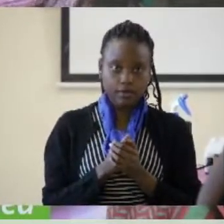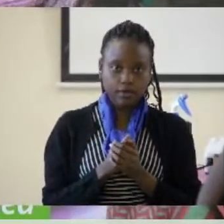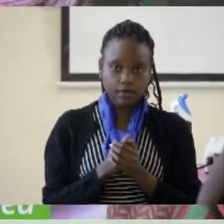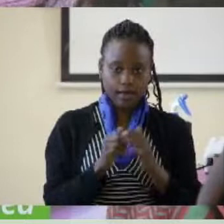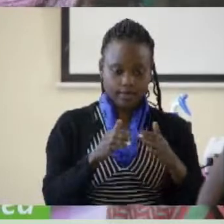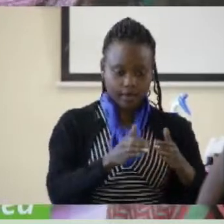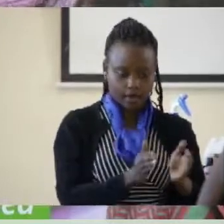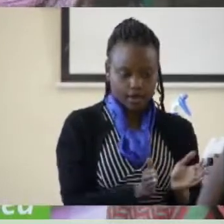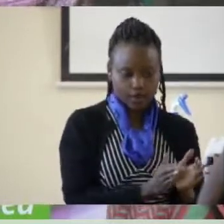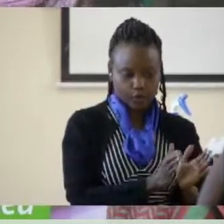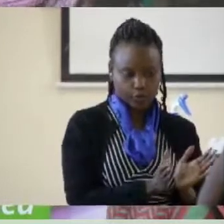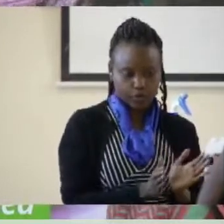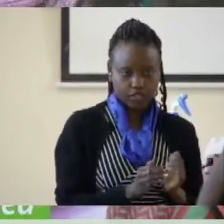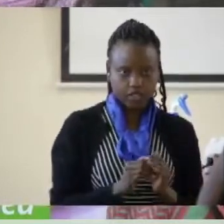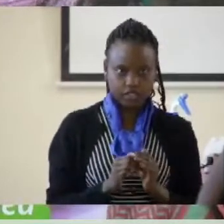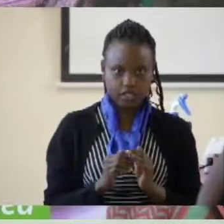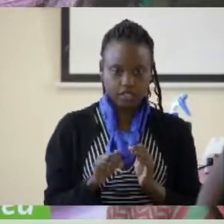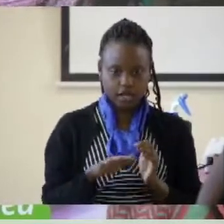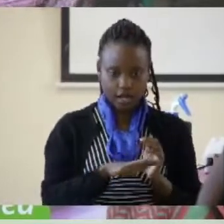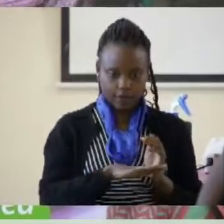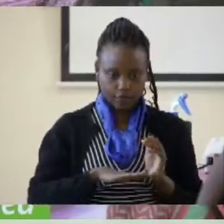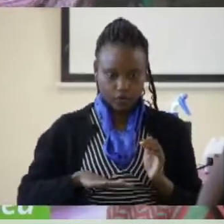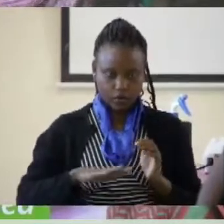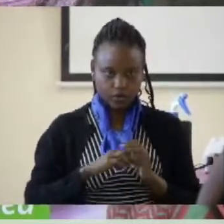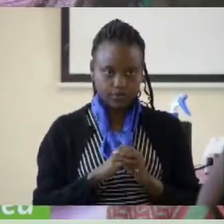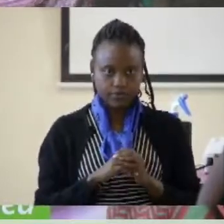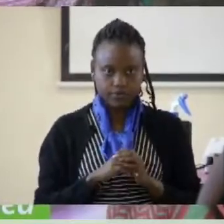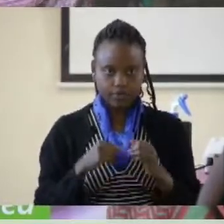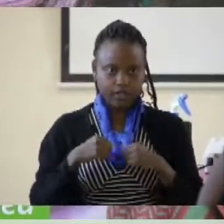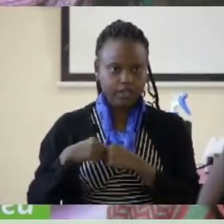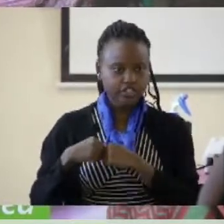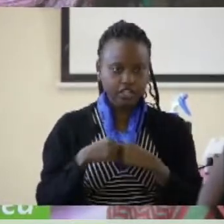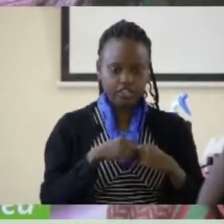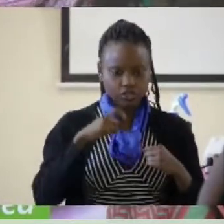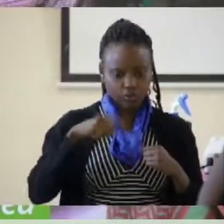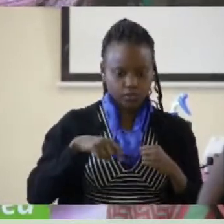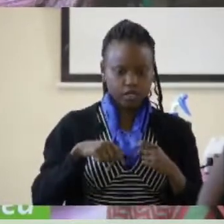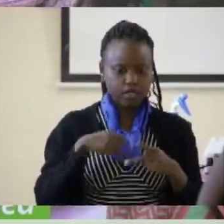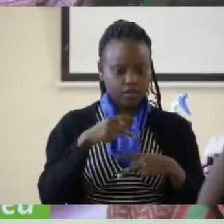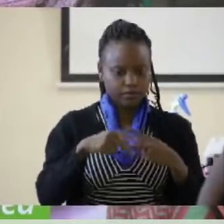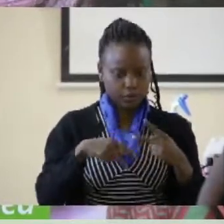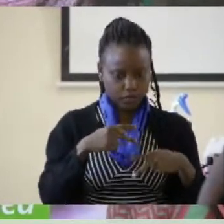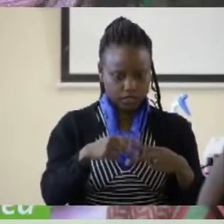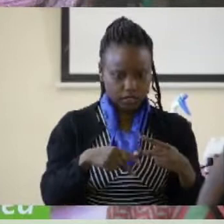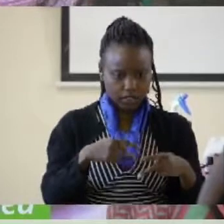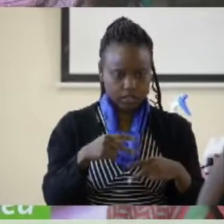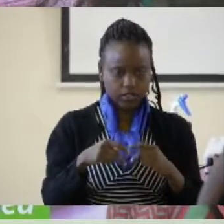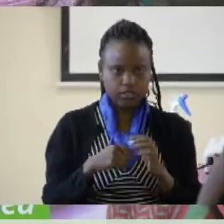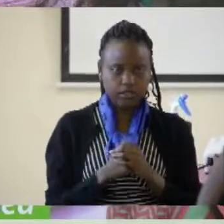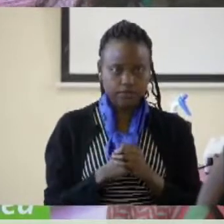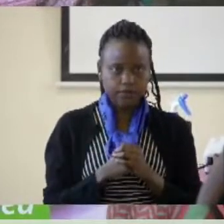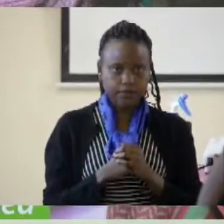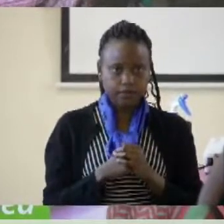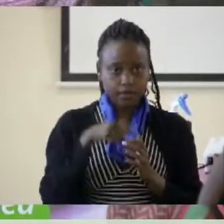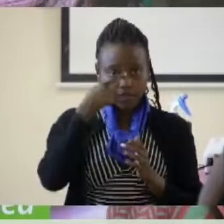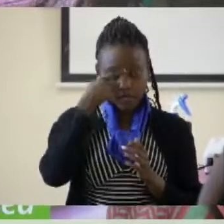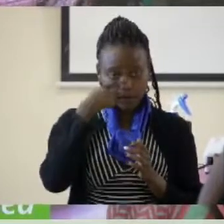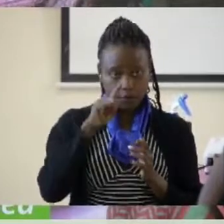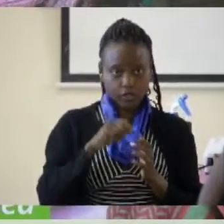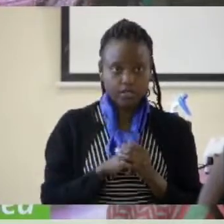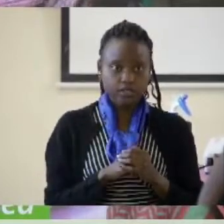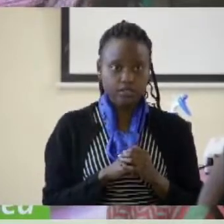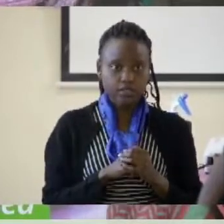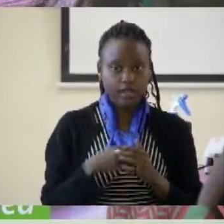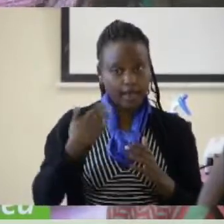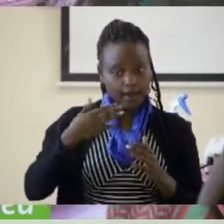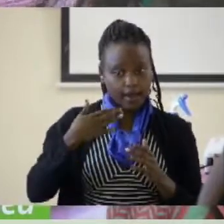level. The challenges. Of course, we need the procedures and processes and policies and